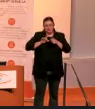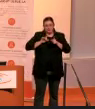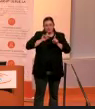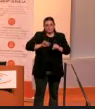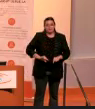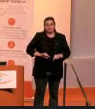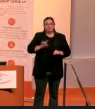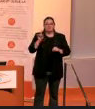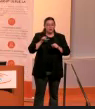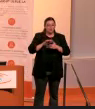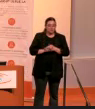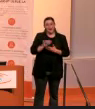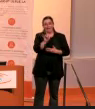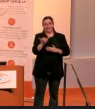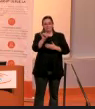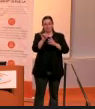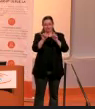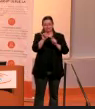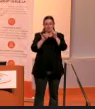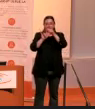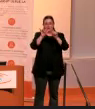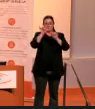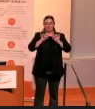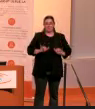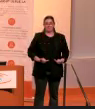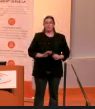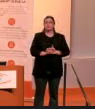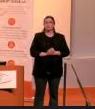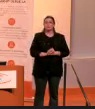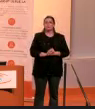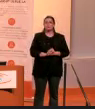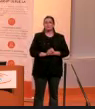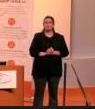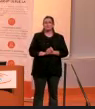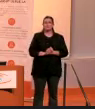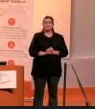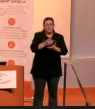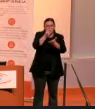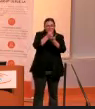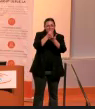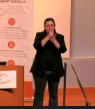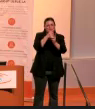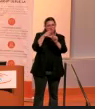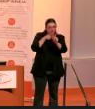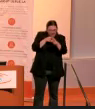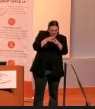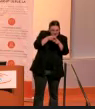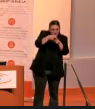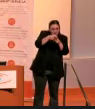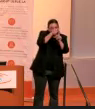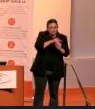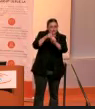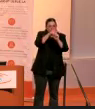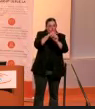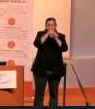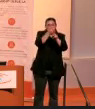domains. So where are we with targeted therapies in lupus that you're going to hear more about?